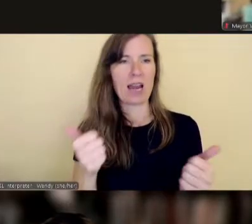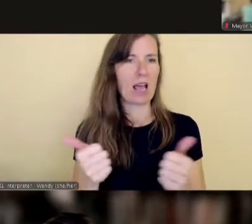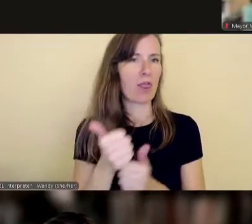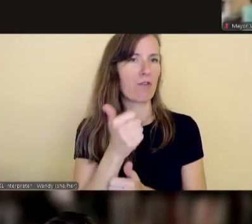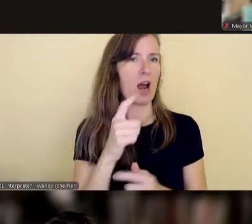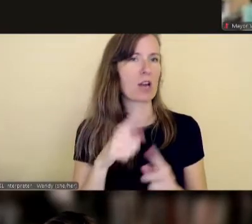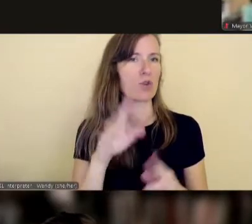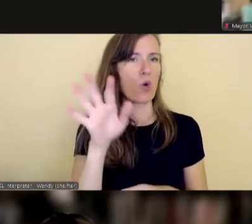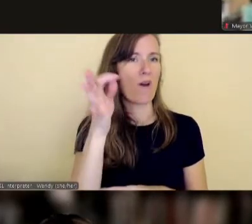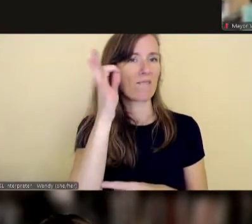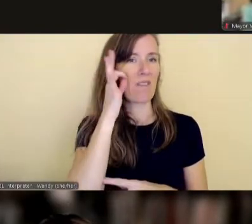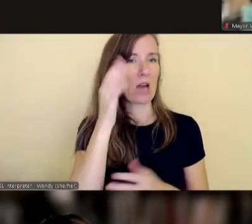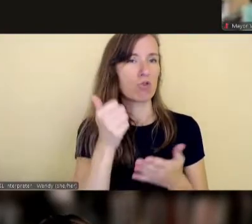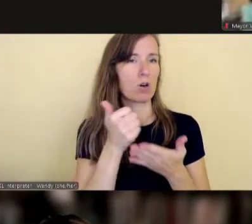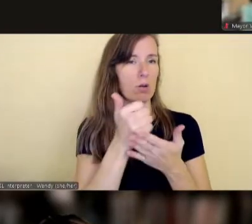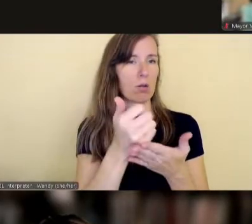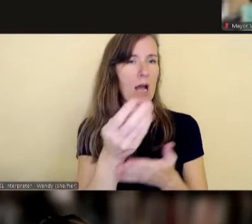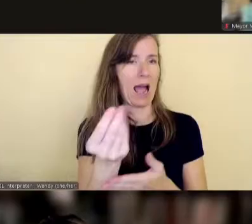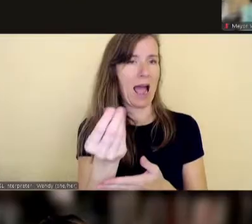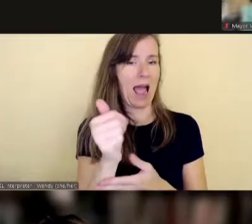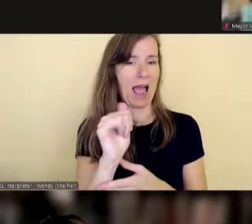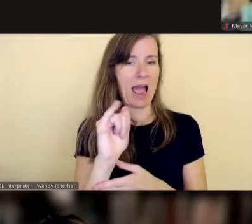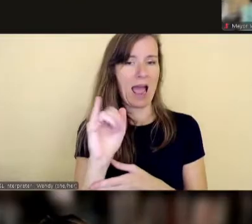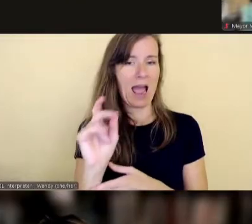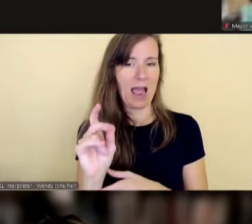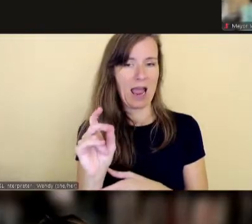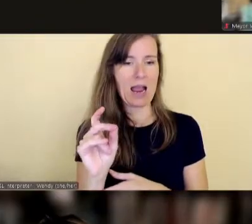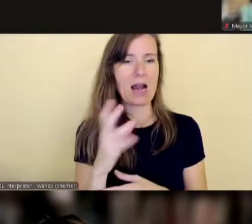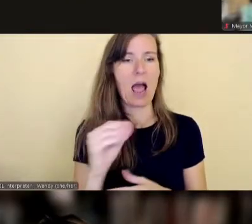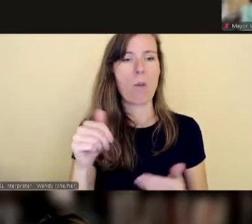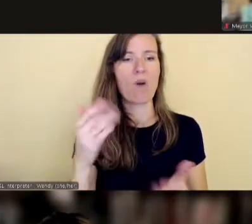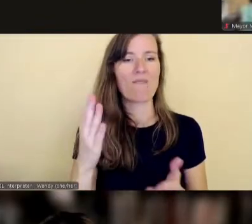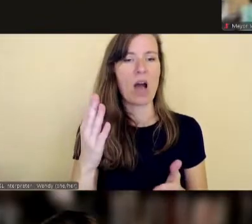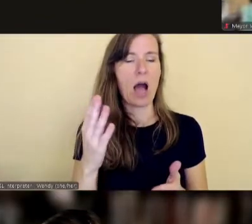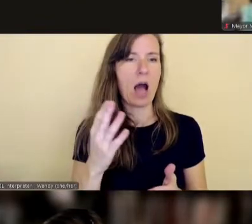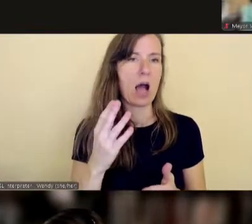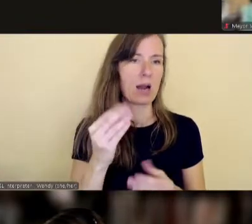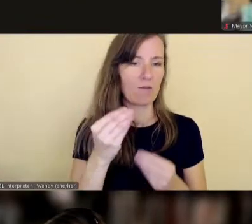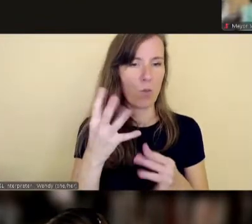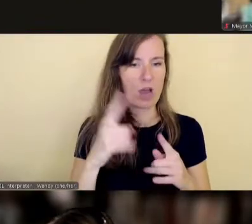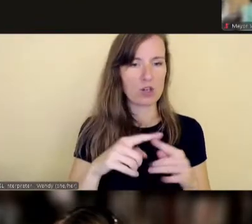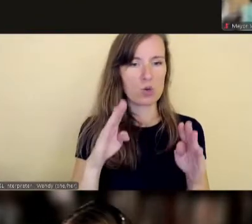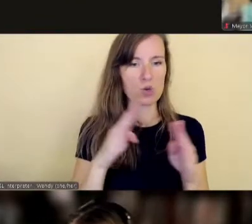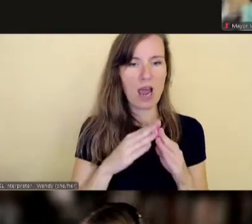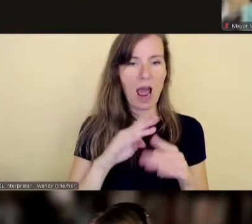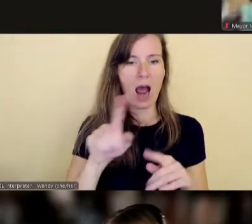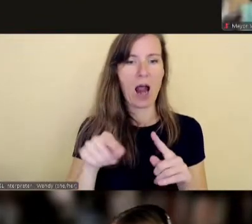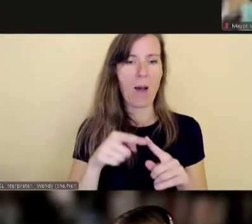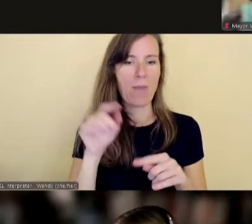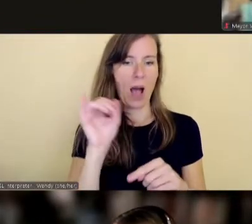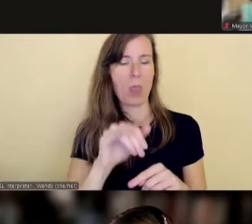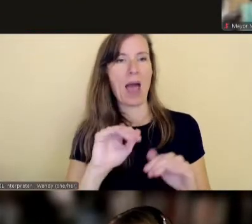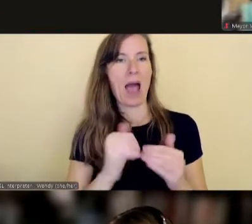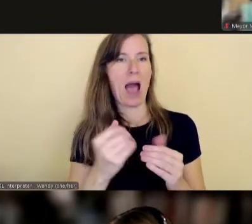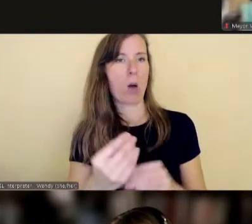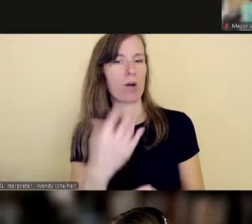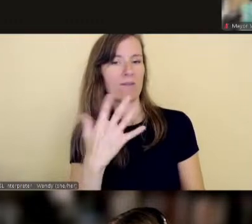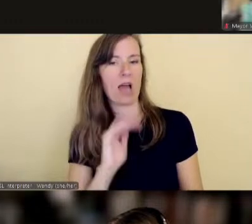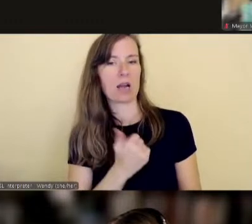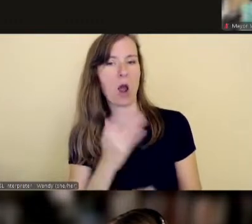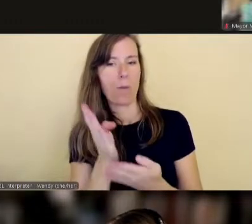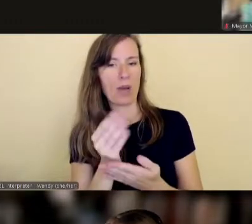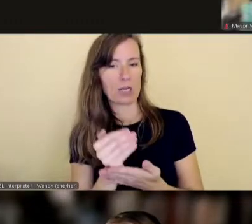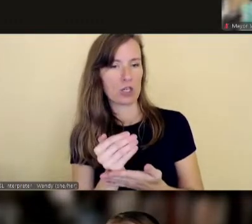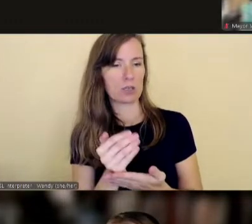And so we asked the community, amongst those things, what do they think is most important? And no one will be surprised by this, but the Sanctuary City